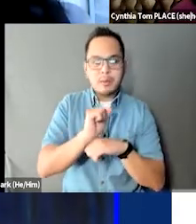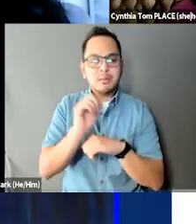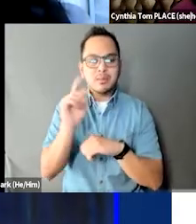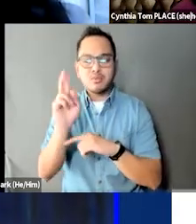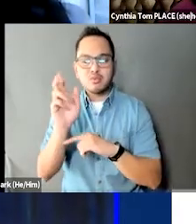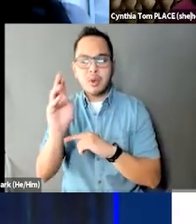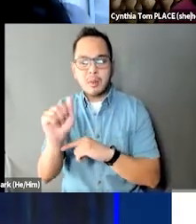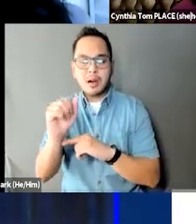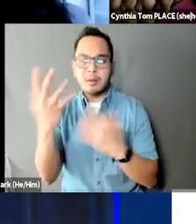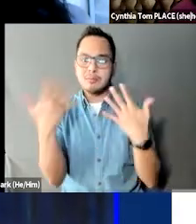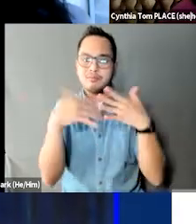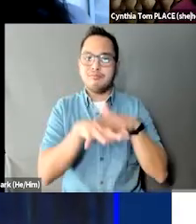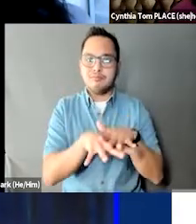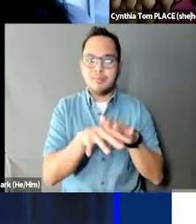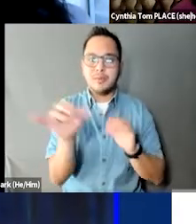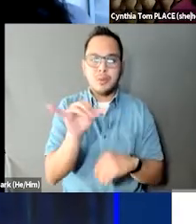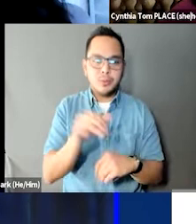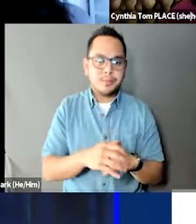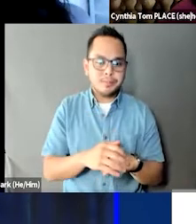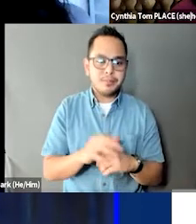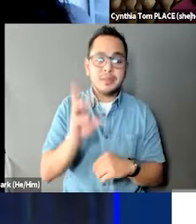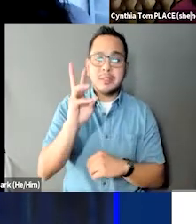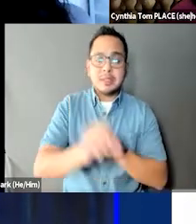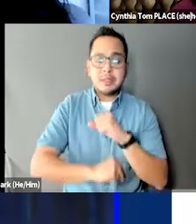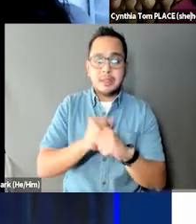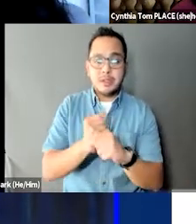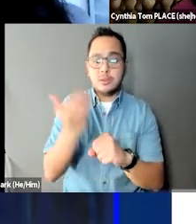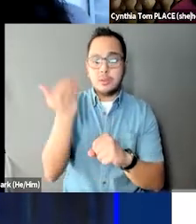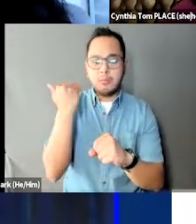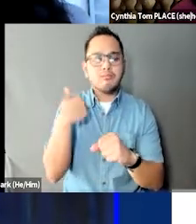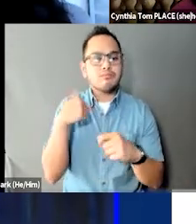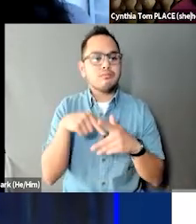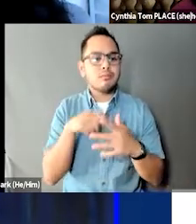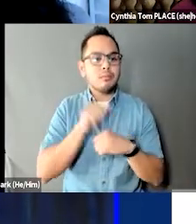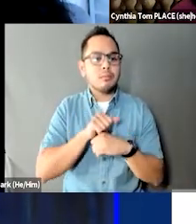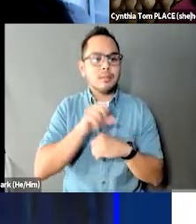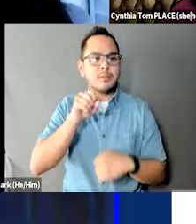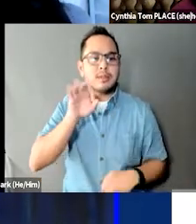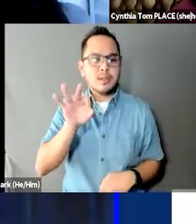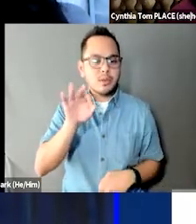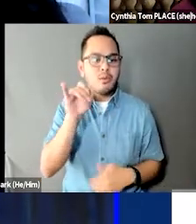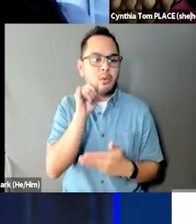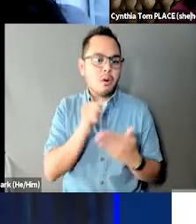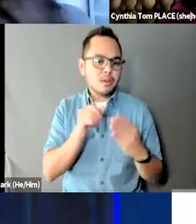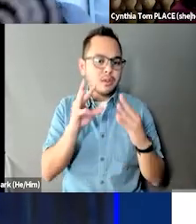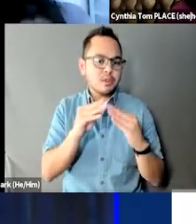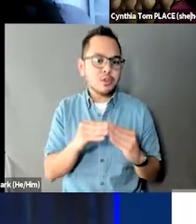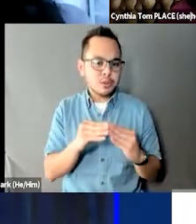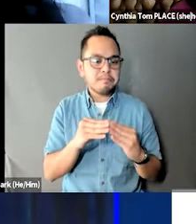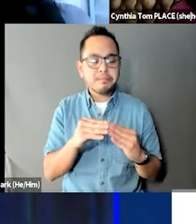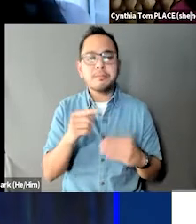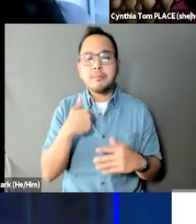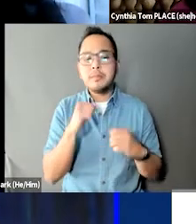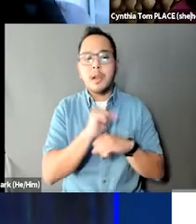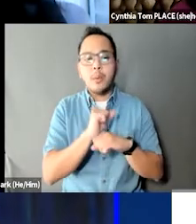same. So about 6 years ago, when I began my work at the San Francisco Arts Commission, I worked to integrate